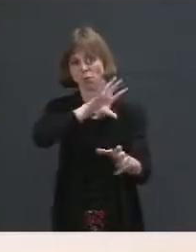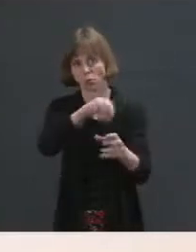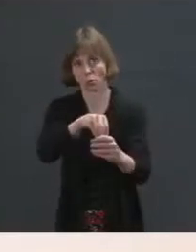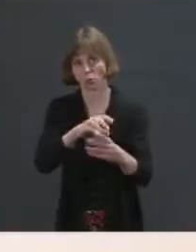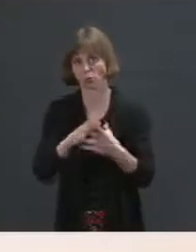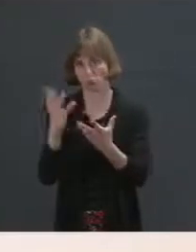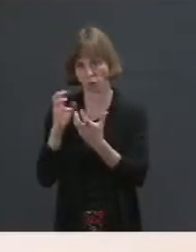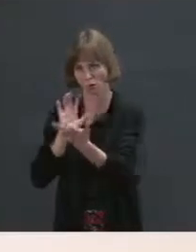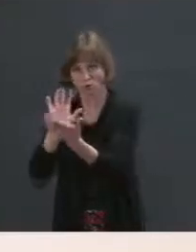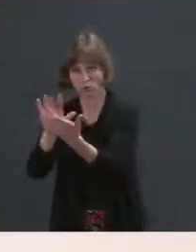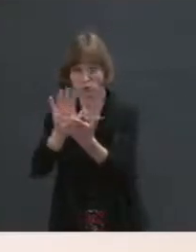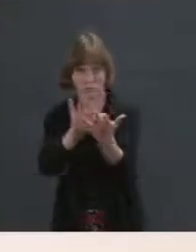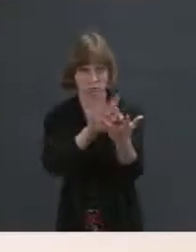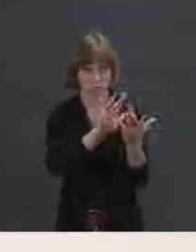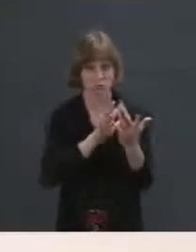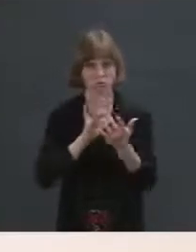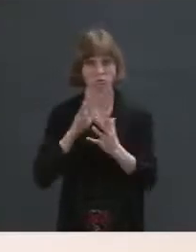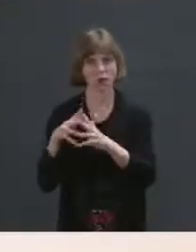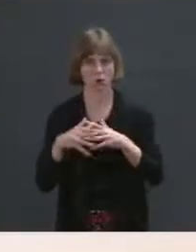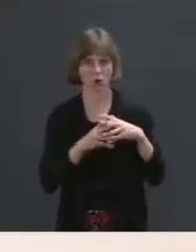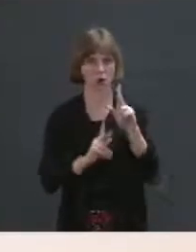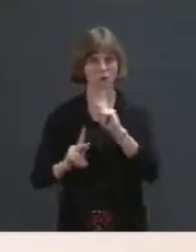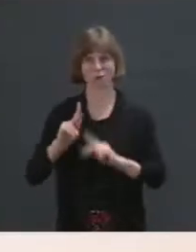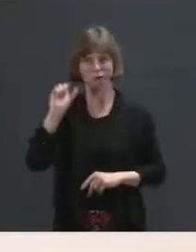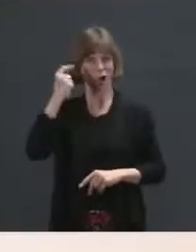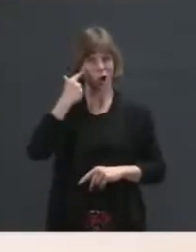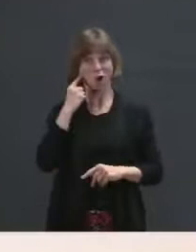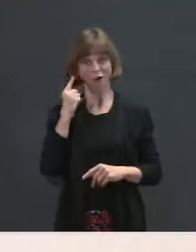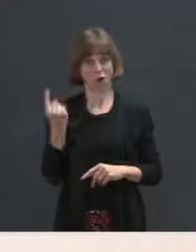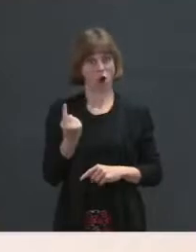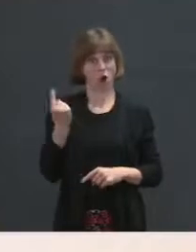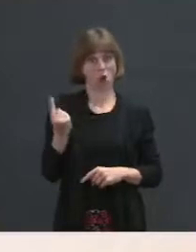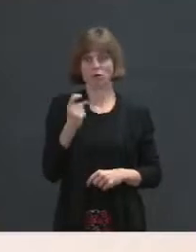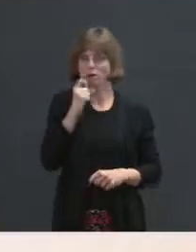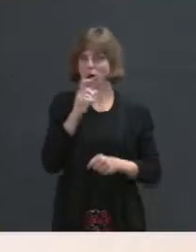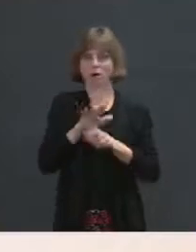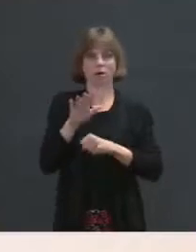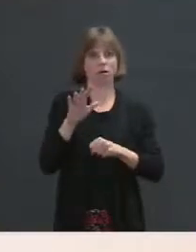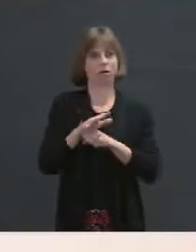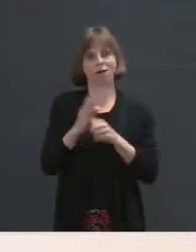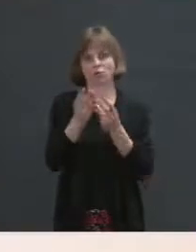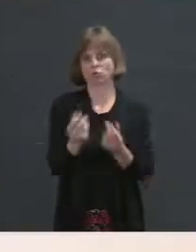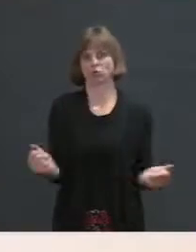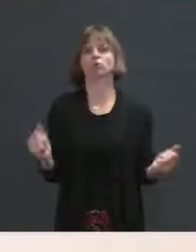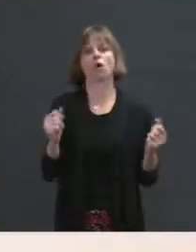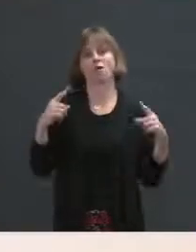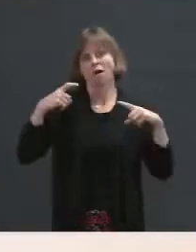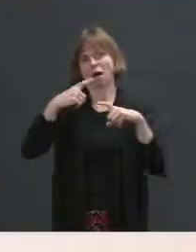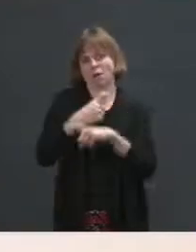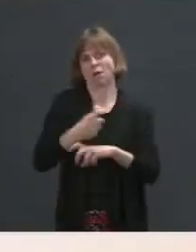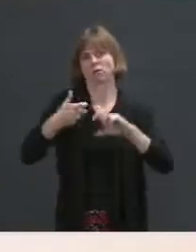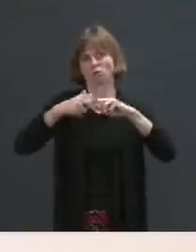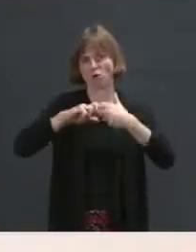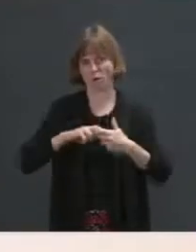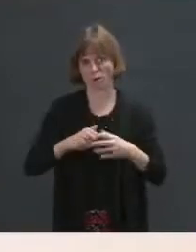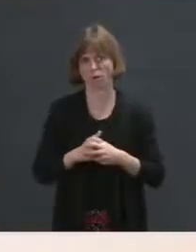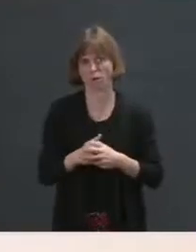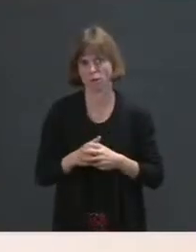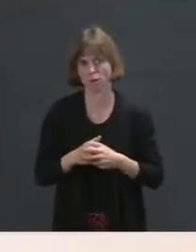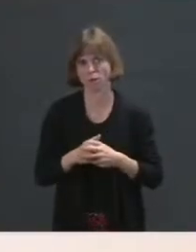American people. Government action alone will not solve complex supply chain challenges. This is going to be